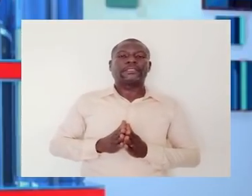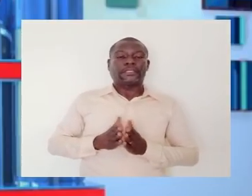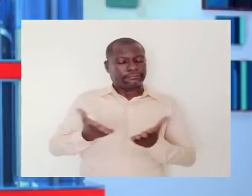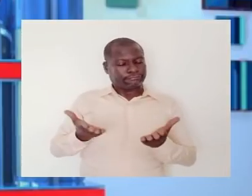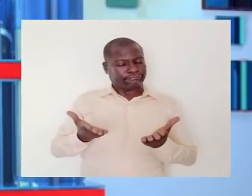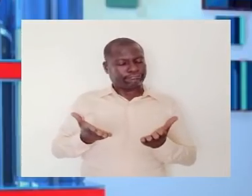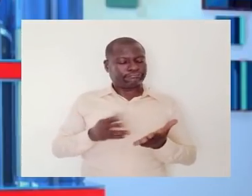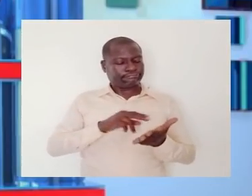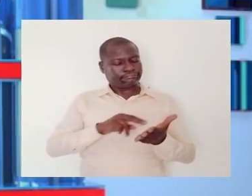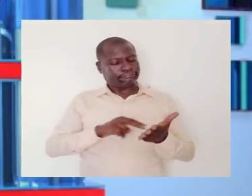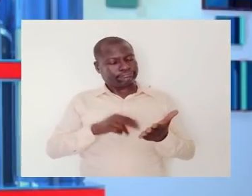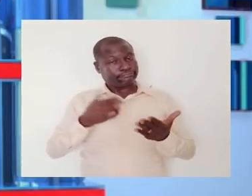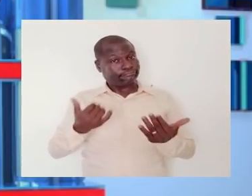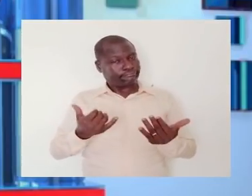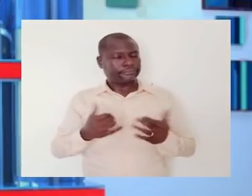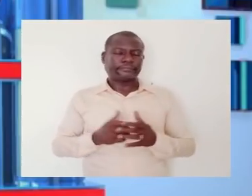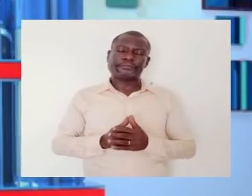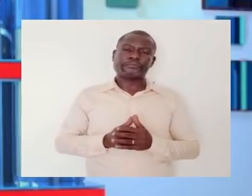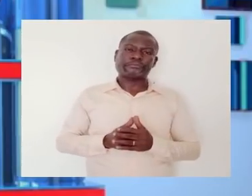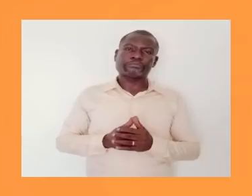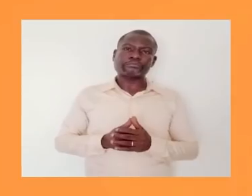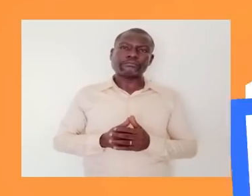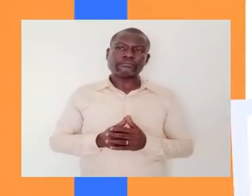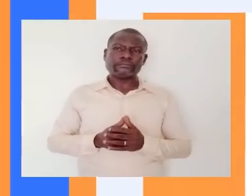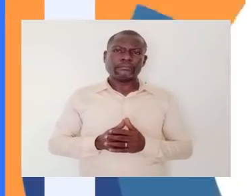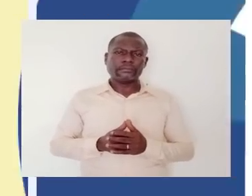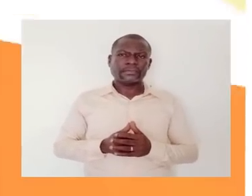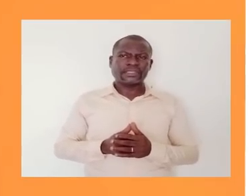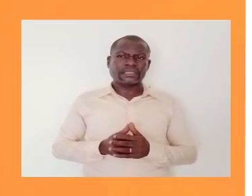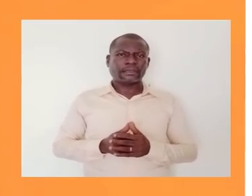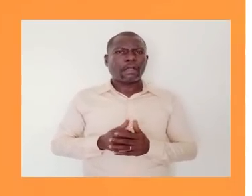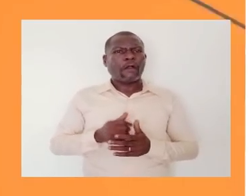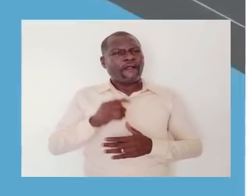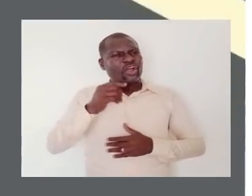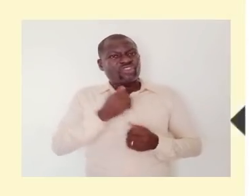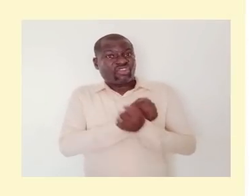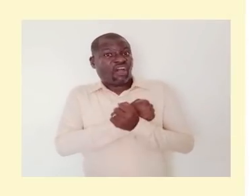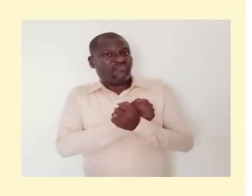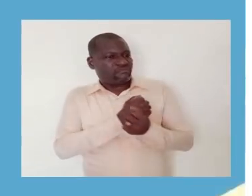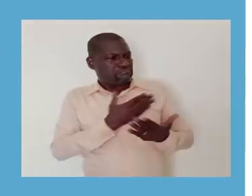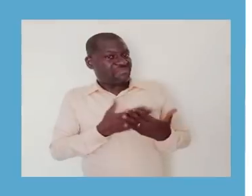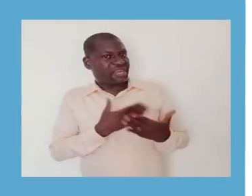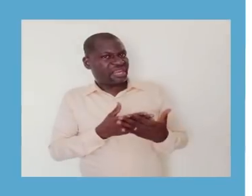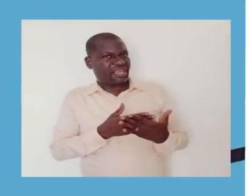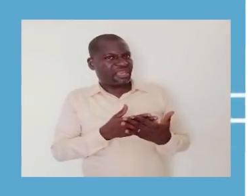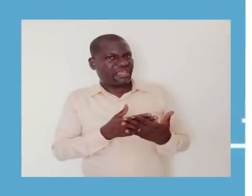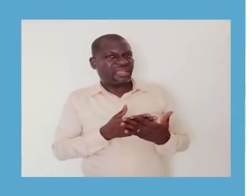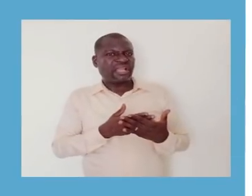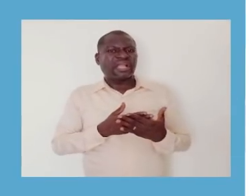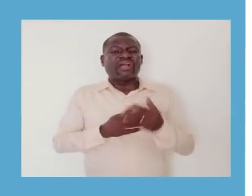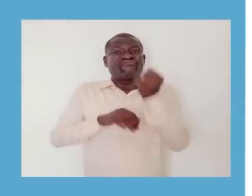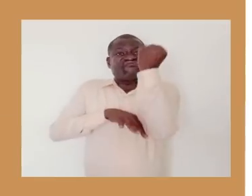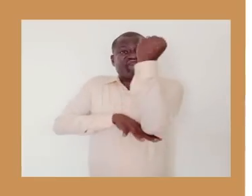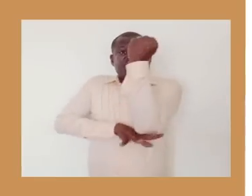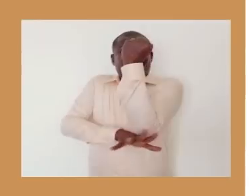first timothy 6 and verse number 10 or say for the love of money is